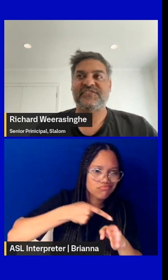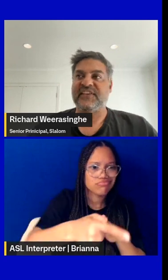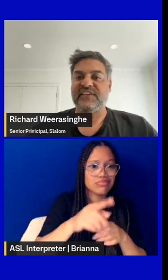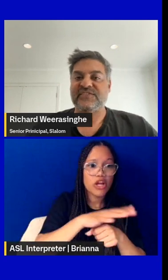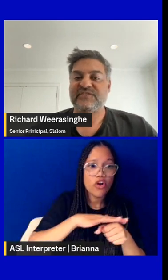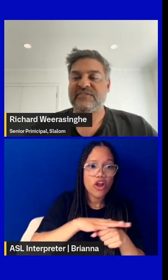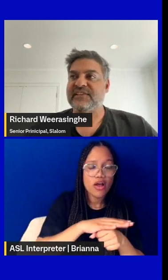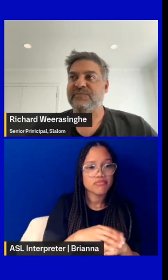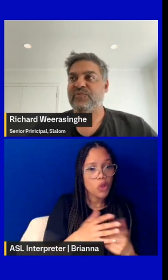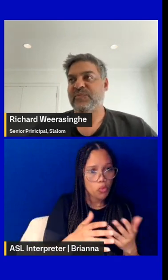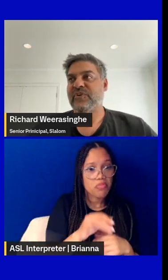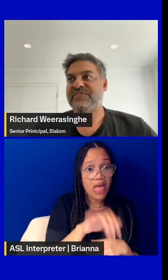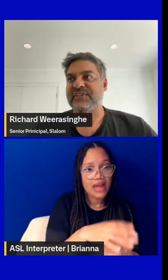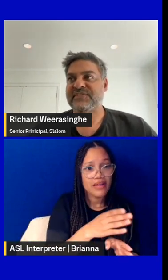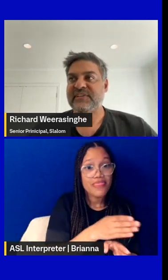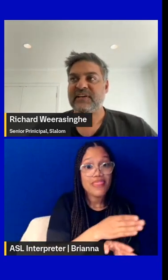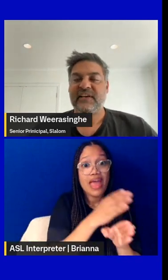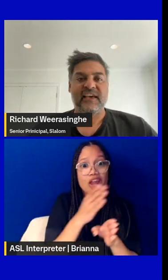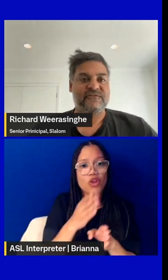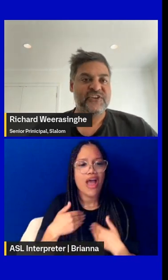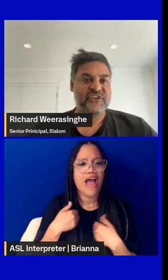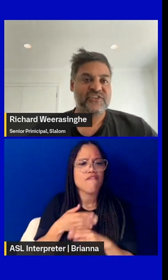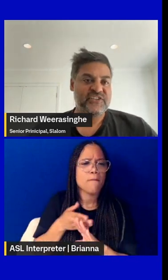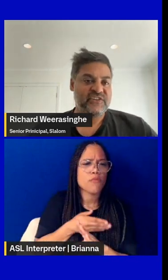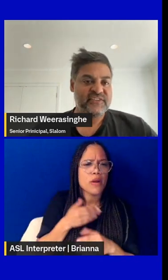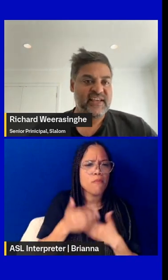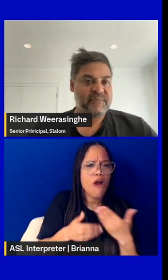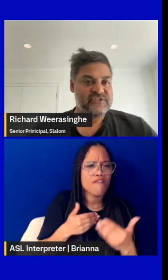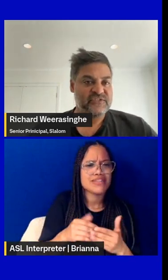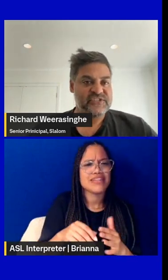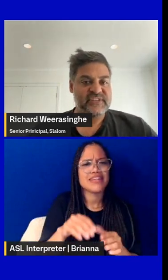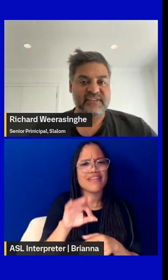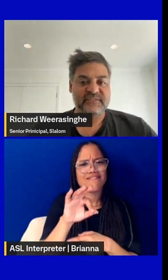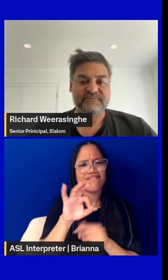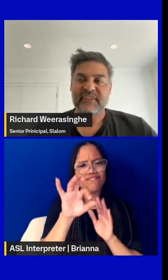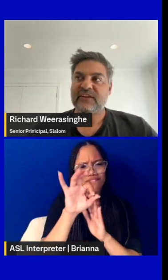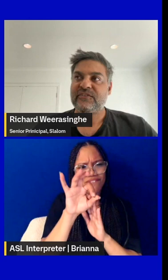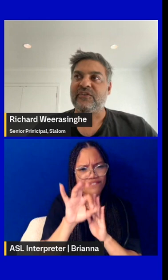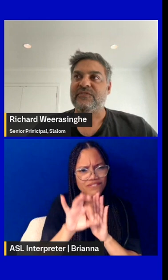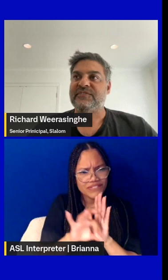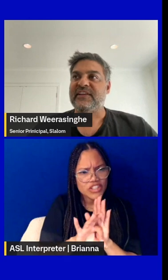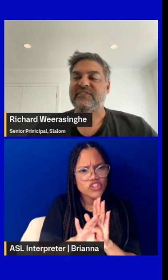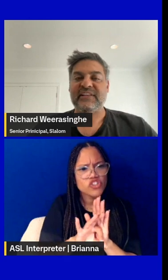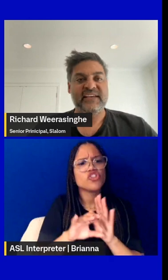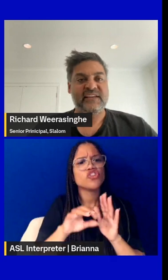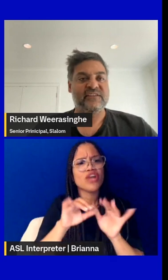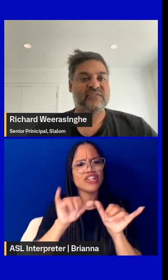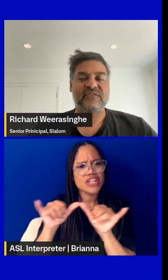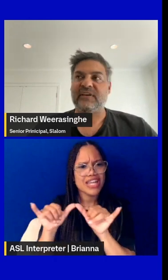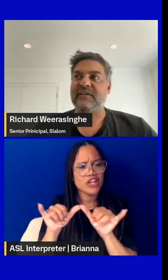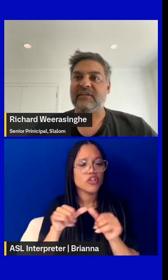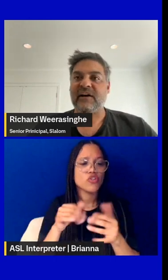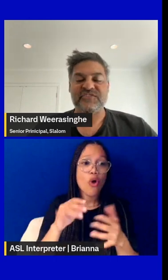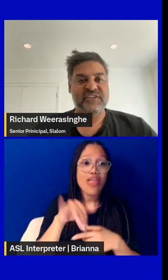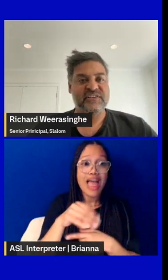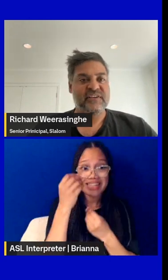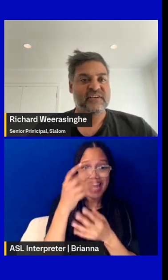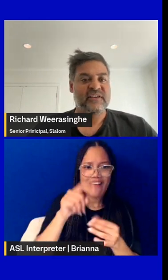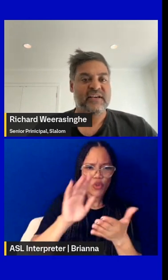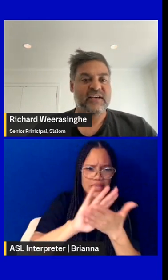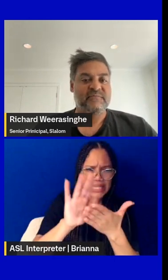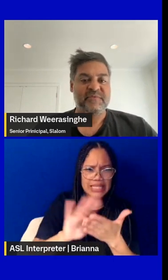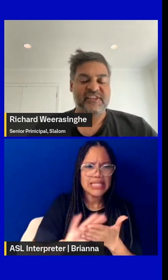The next thing is there's some pre-process and feature engineering that happens on this data. So the data is cleaned, it's